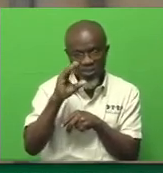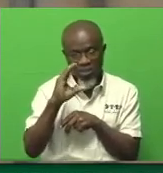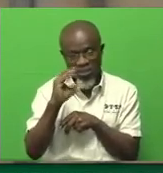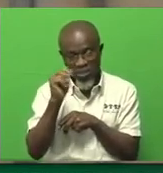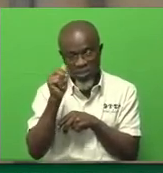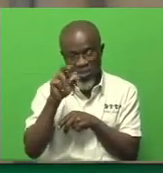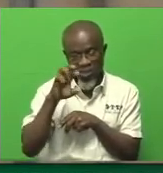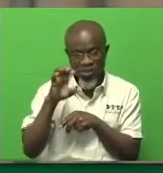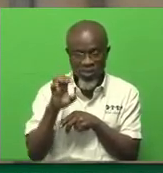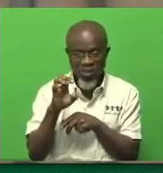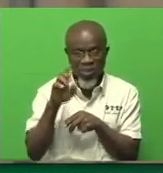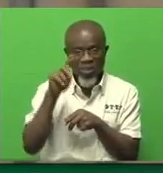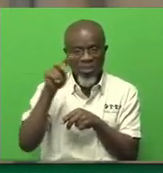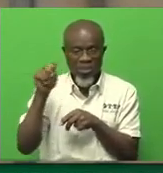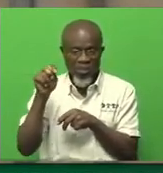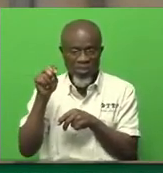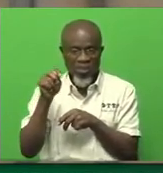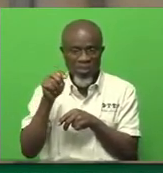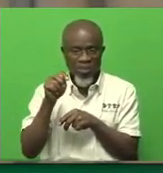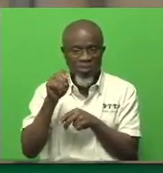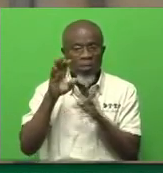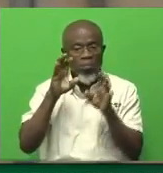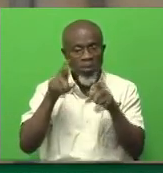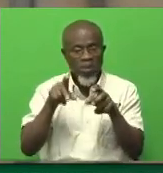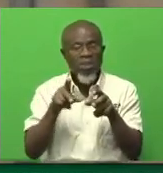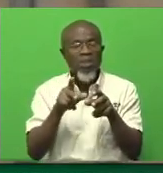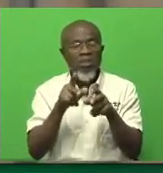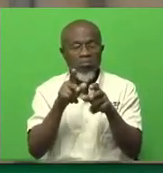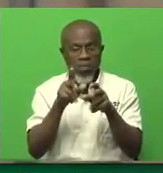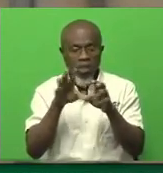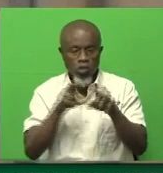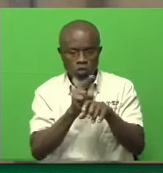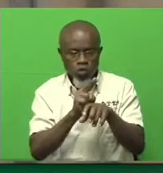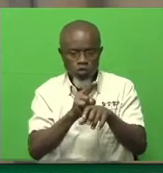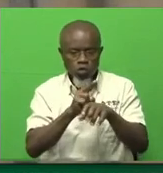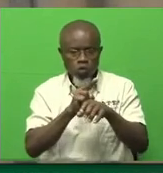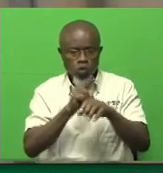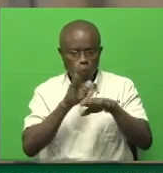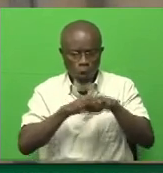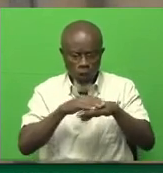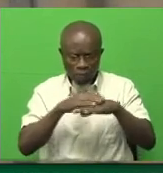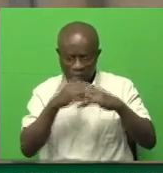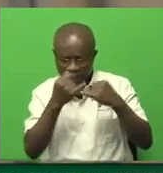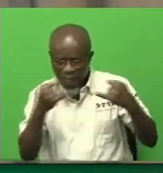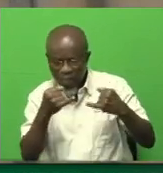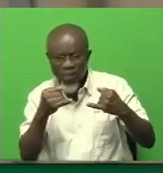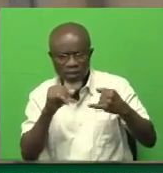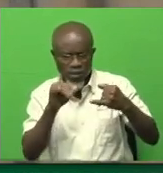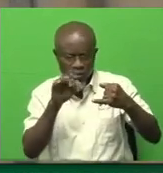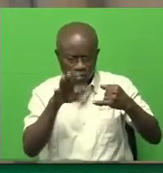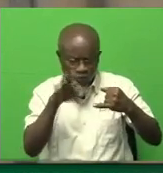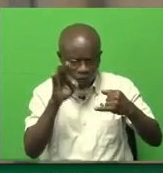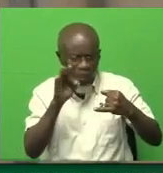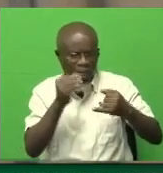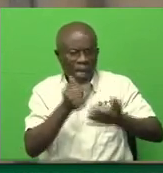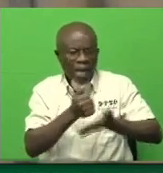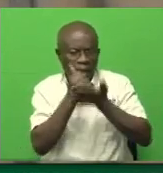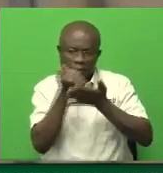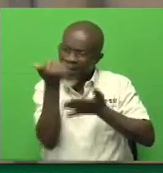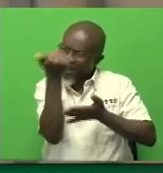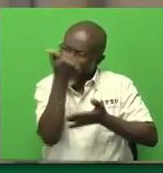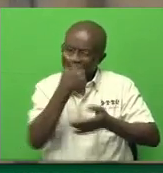online 24 7 access to a suite of Services Under fine care TG